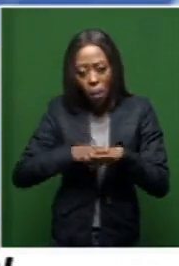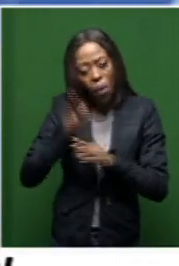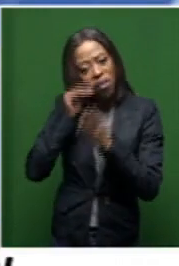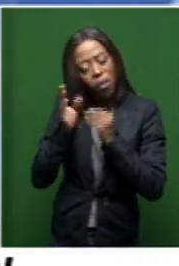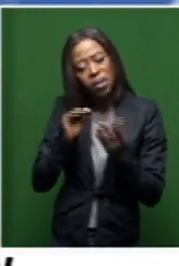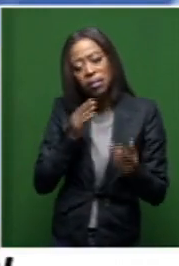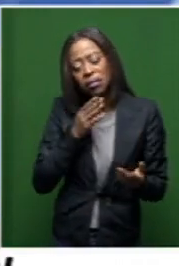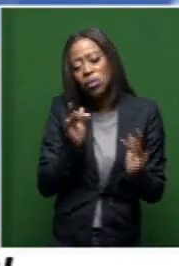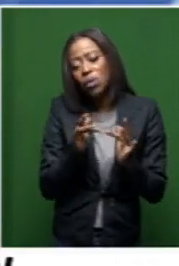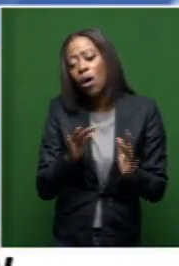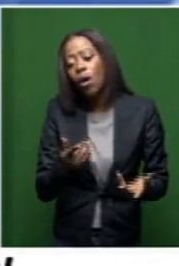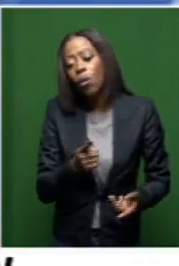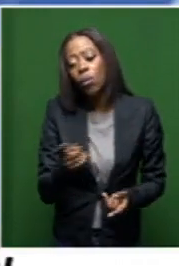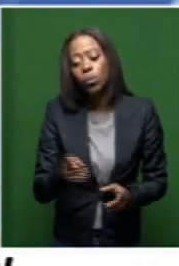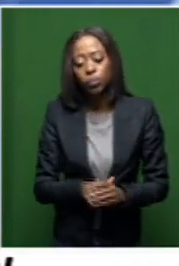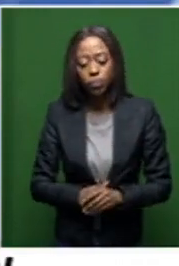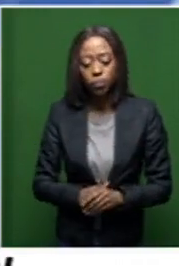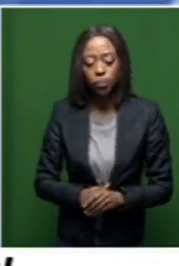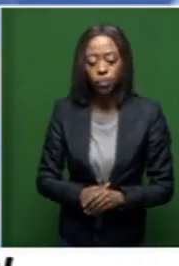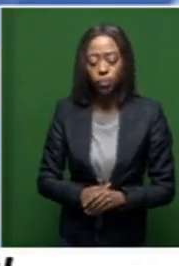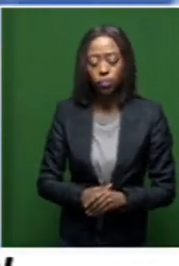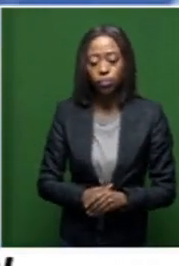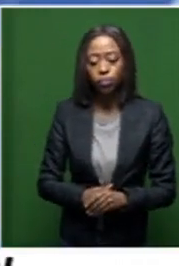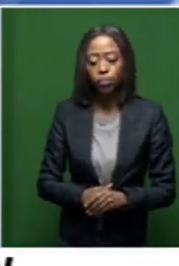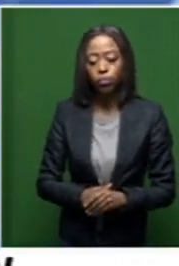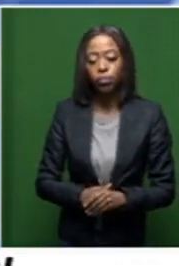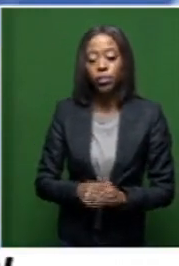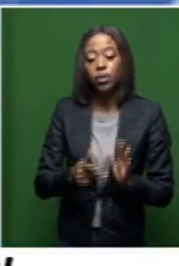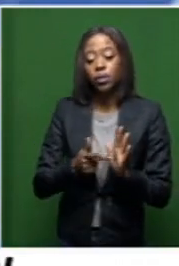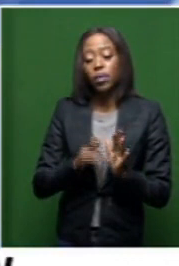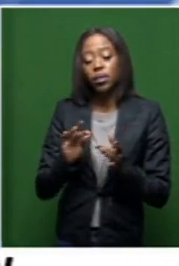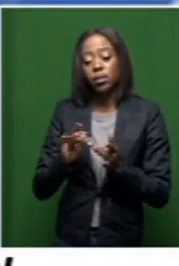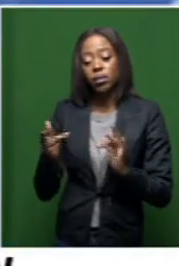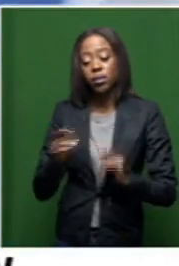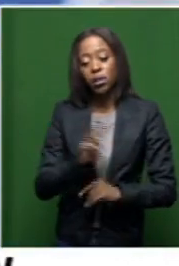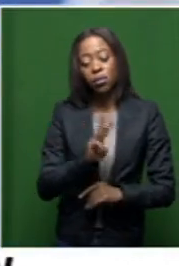is the website address we visit? Our website is